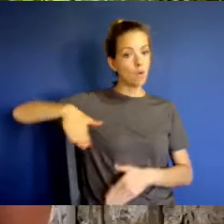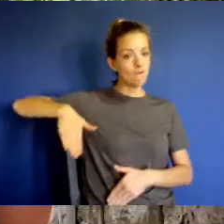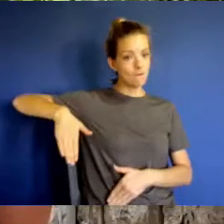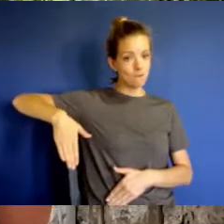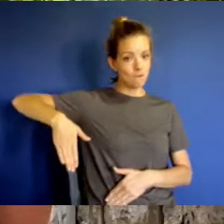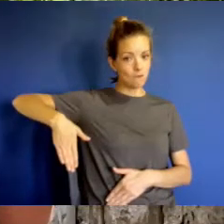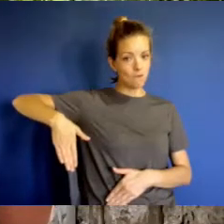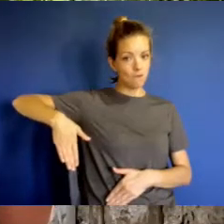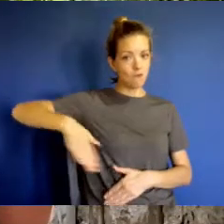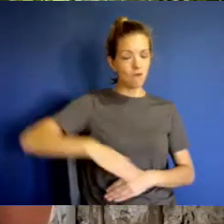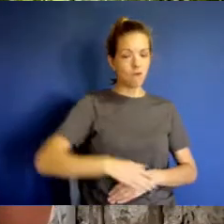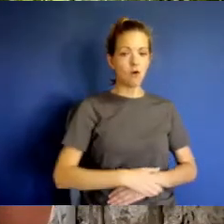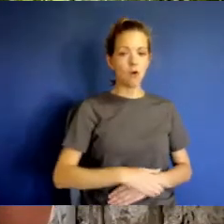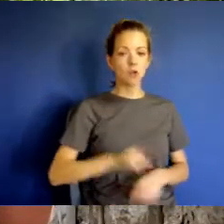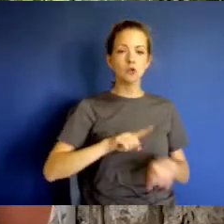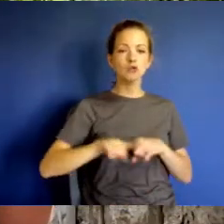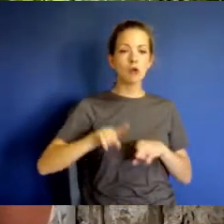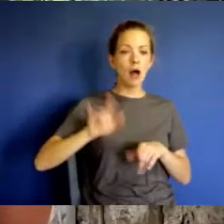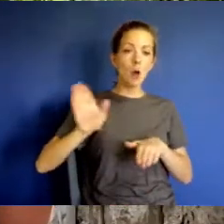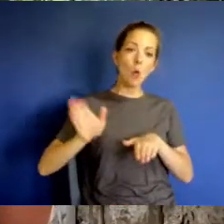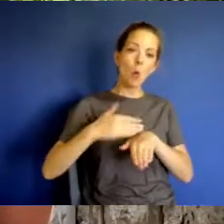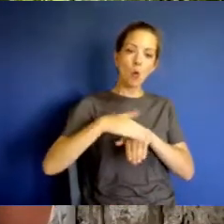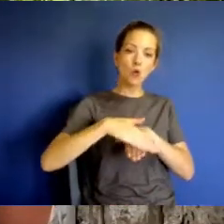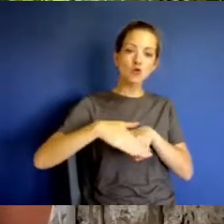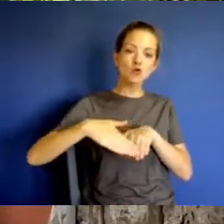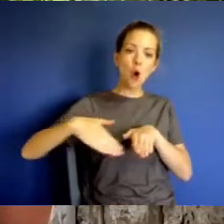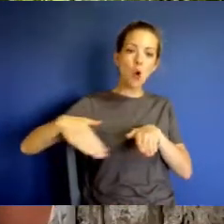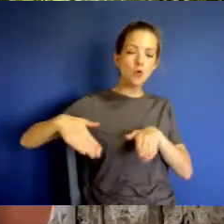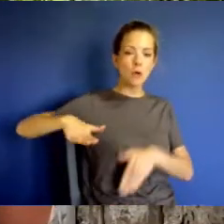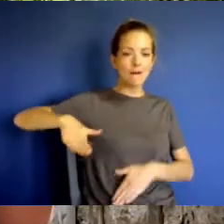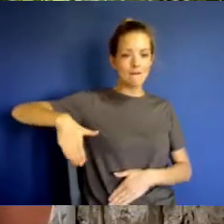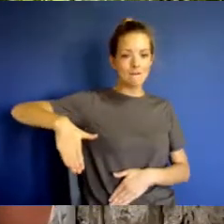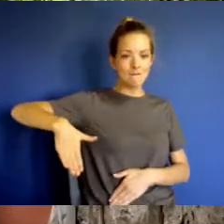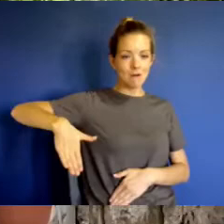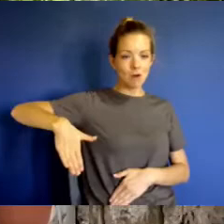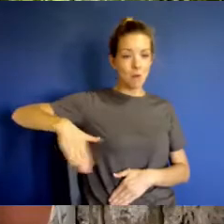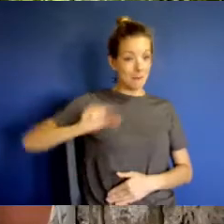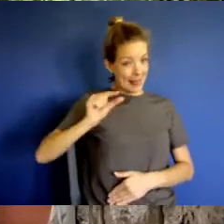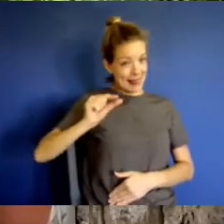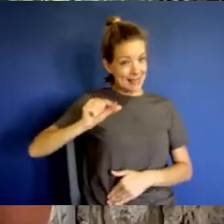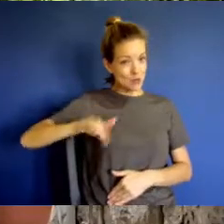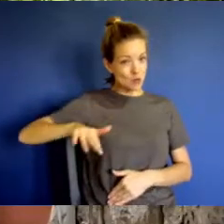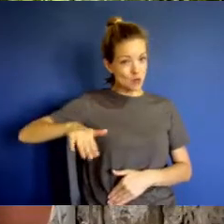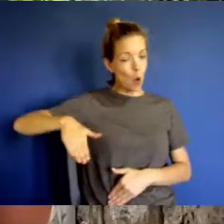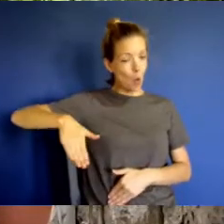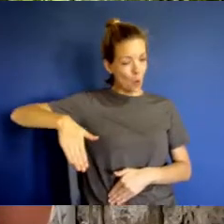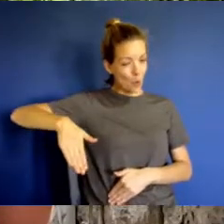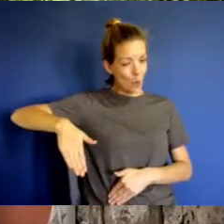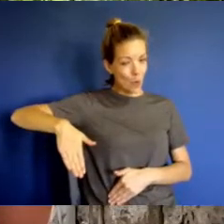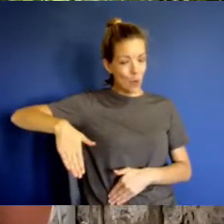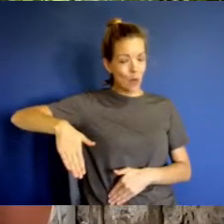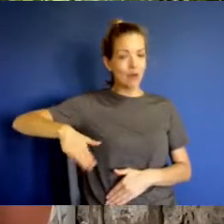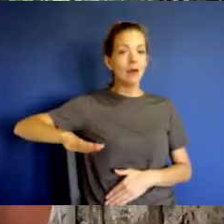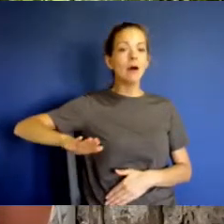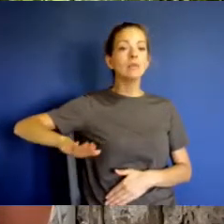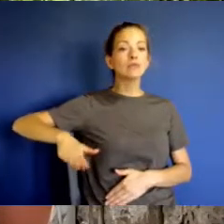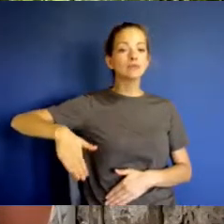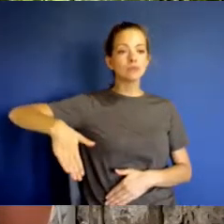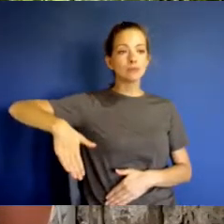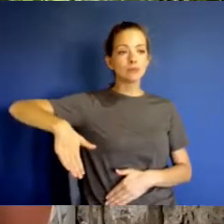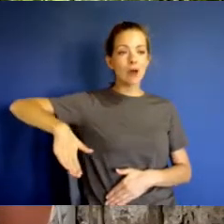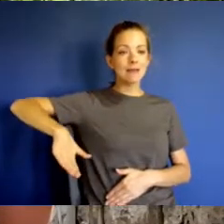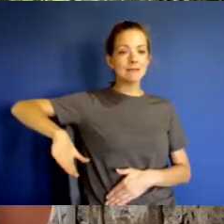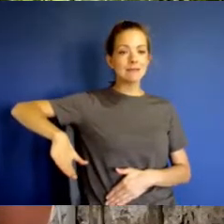out behind you. Toes on the floor, and see if you can get all of the toes on the floor. So even that little toe, press the